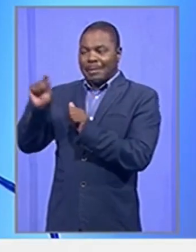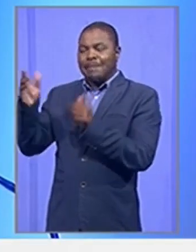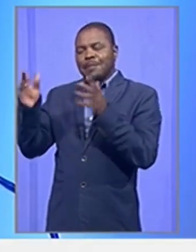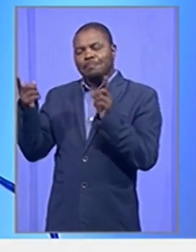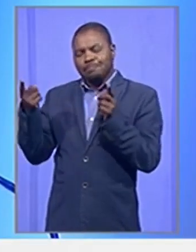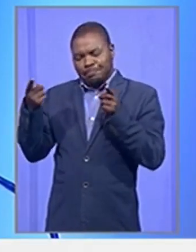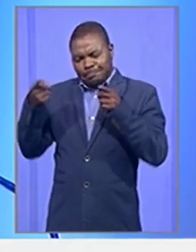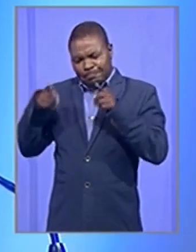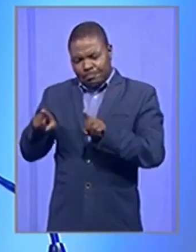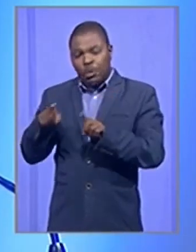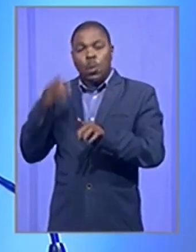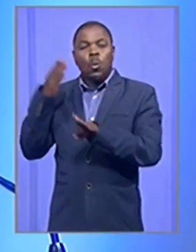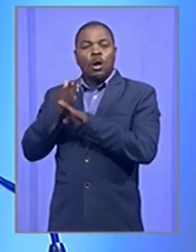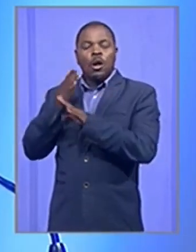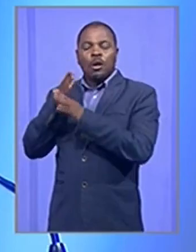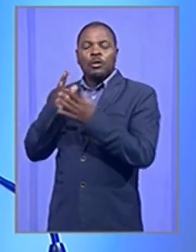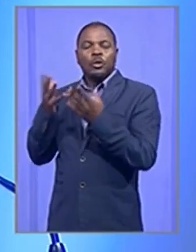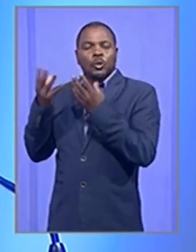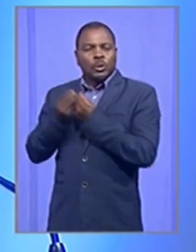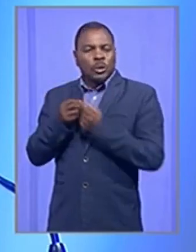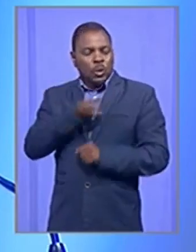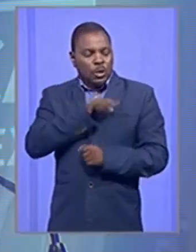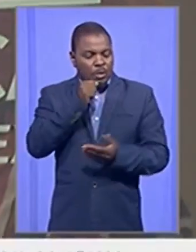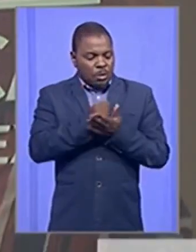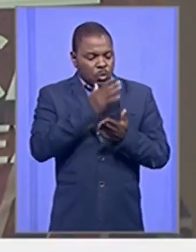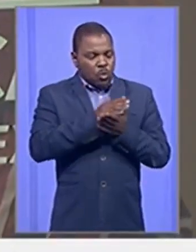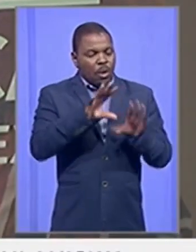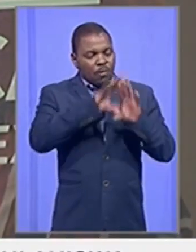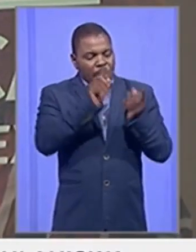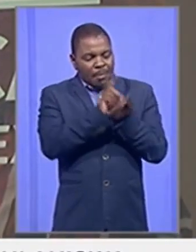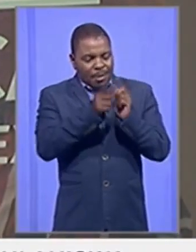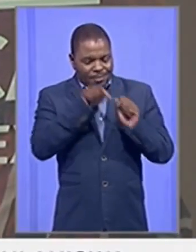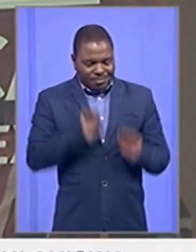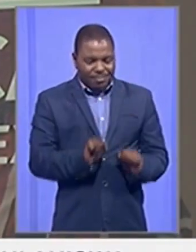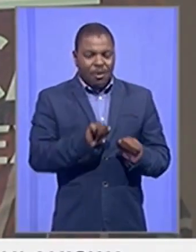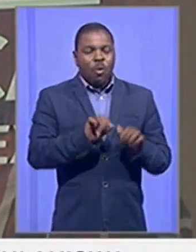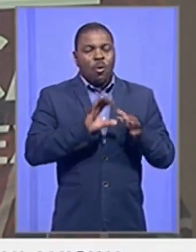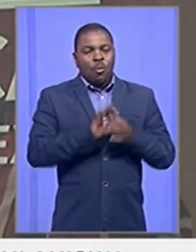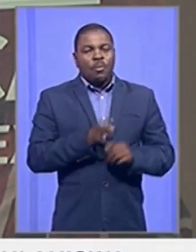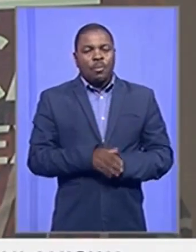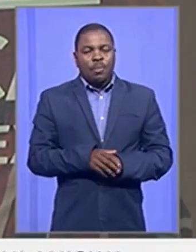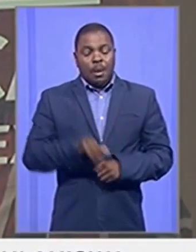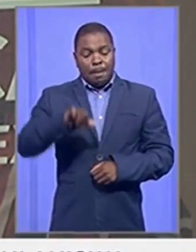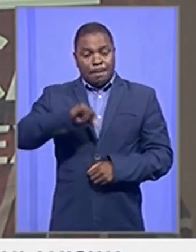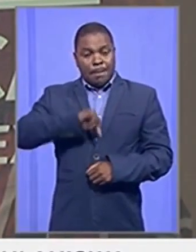to work together on a localization accord. Seboka sena sa Proudly